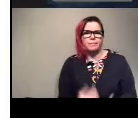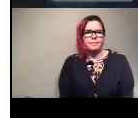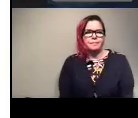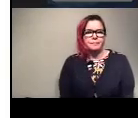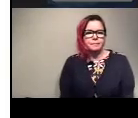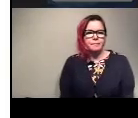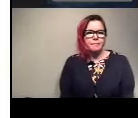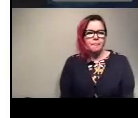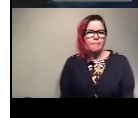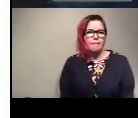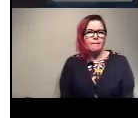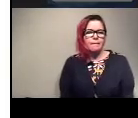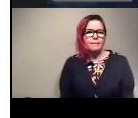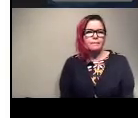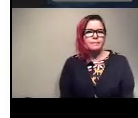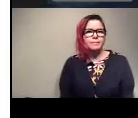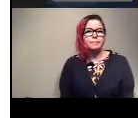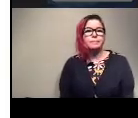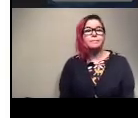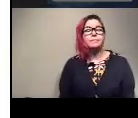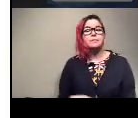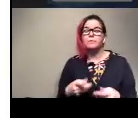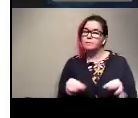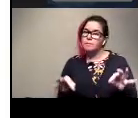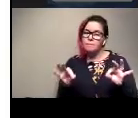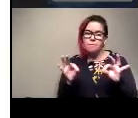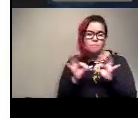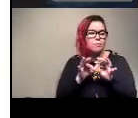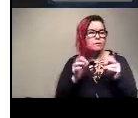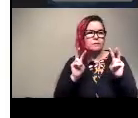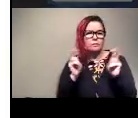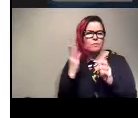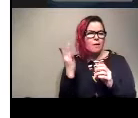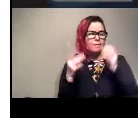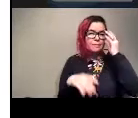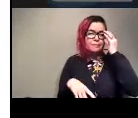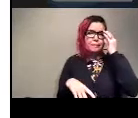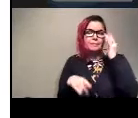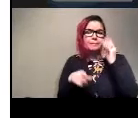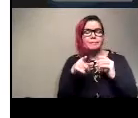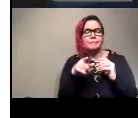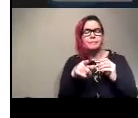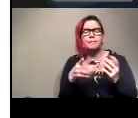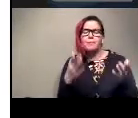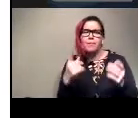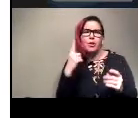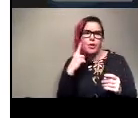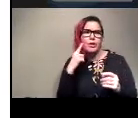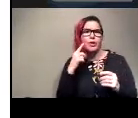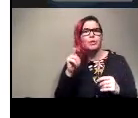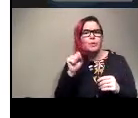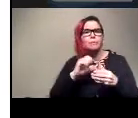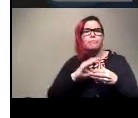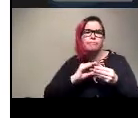So why this is such a pressing issue is because we have, and you probably hear about this in the news sometimes, or